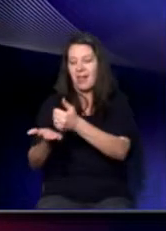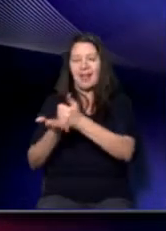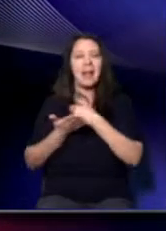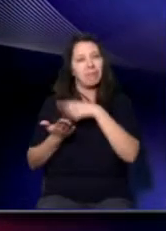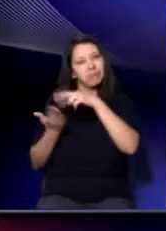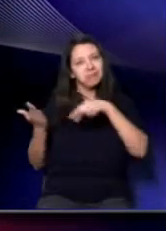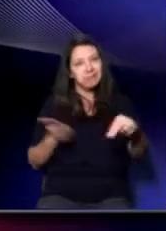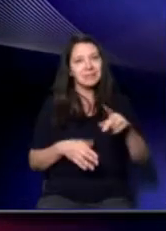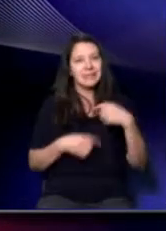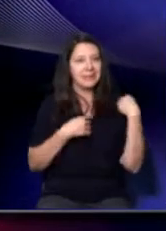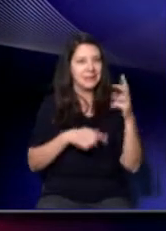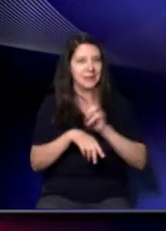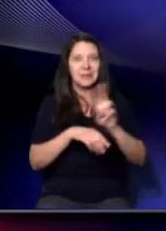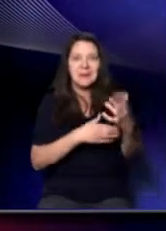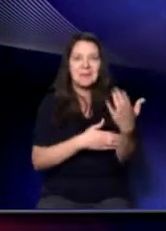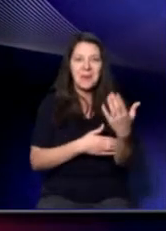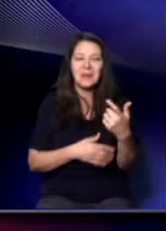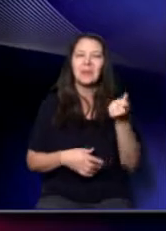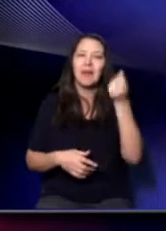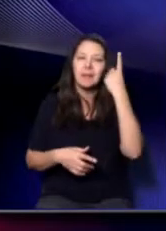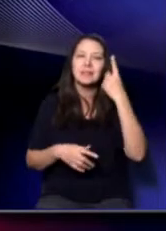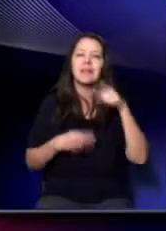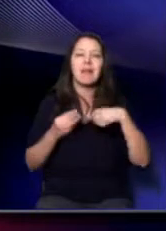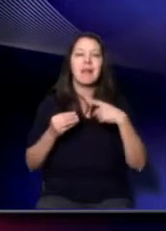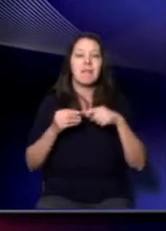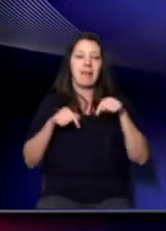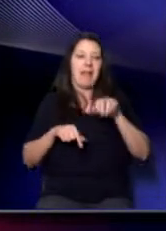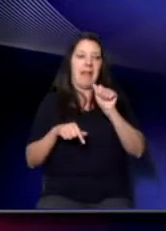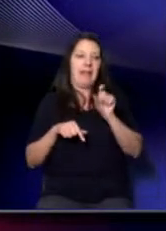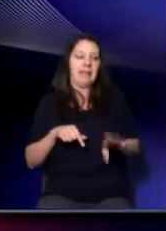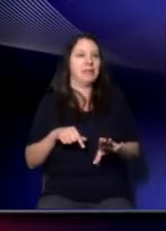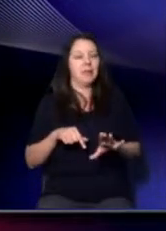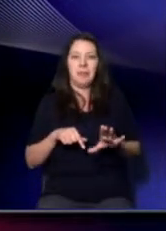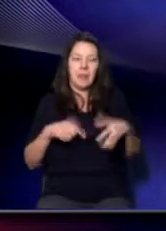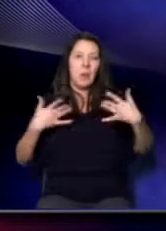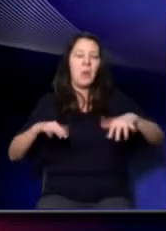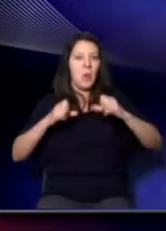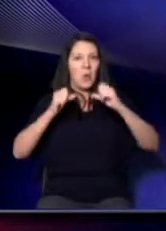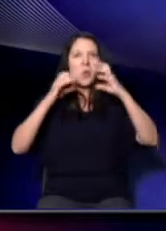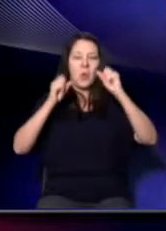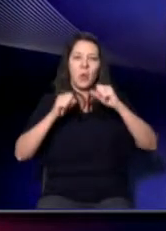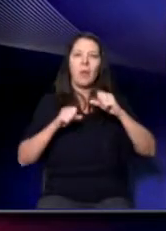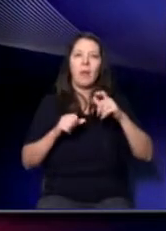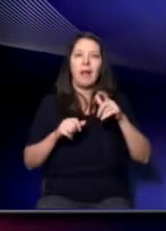I know more about the financial standing of ASDB than I ever thought I might. But